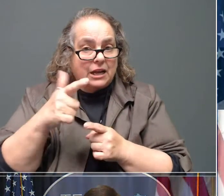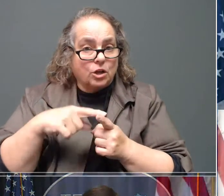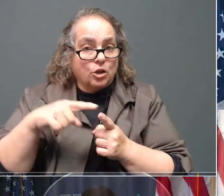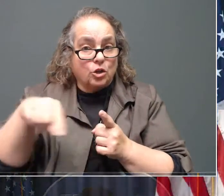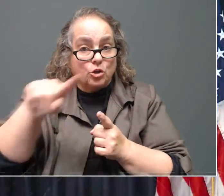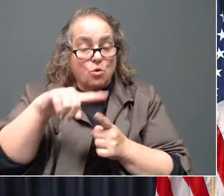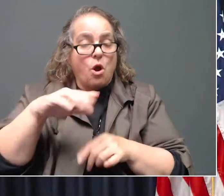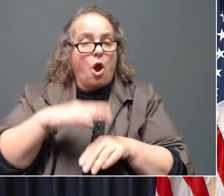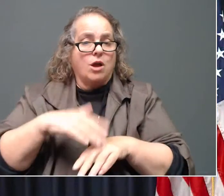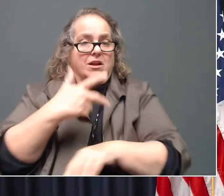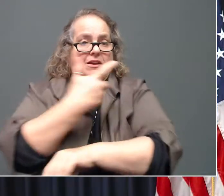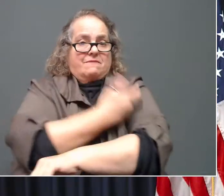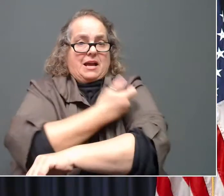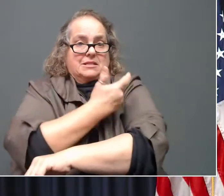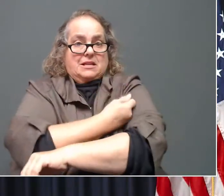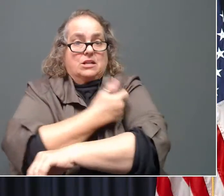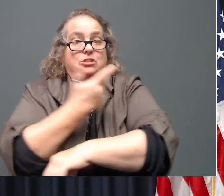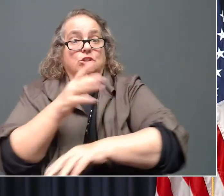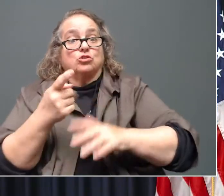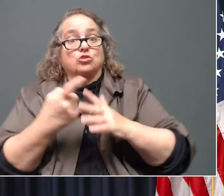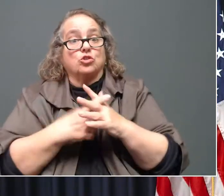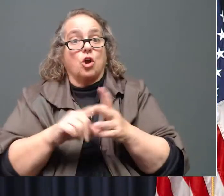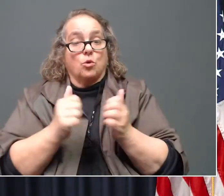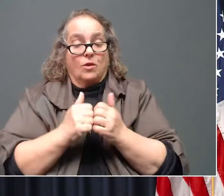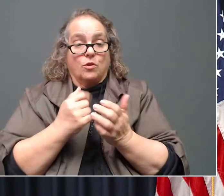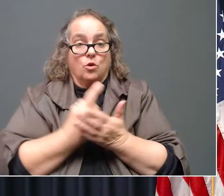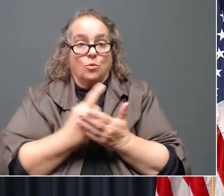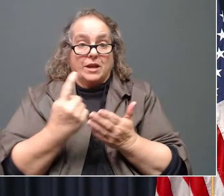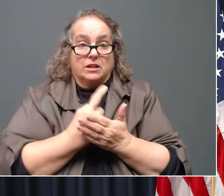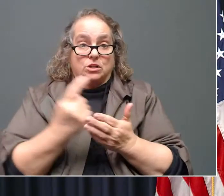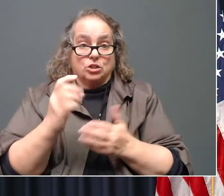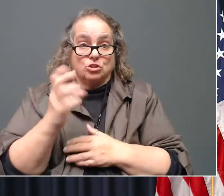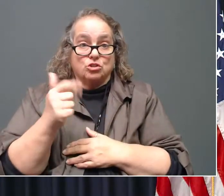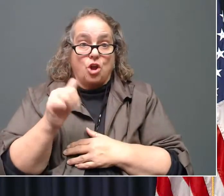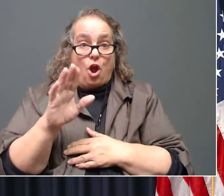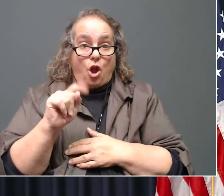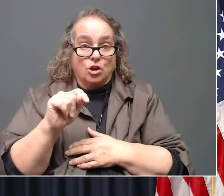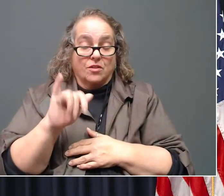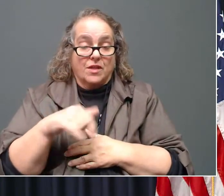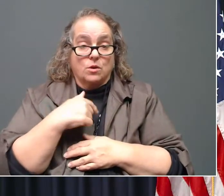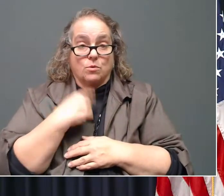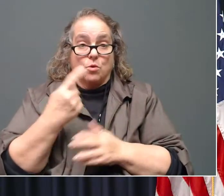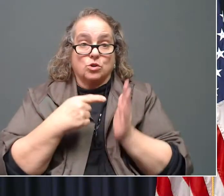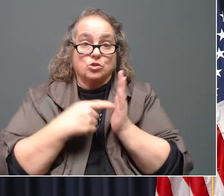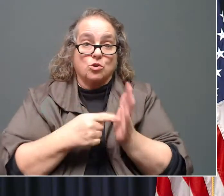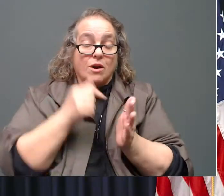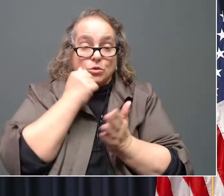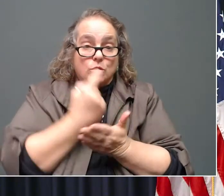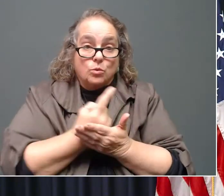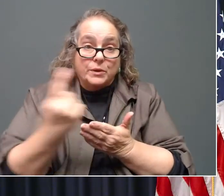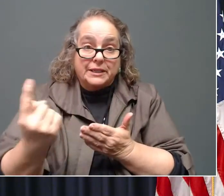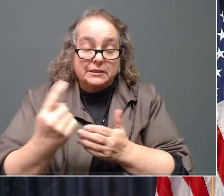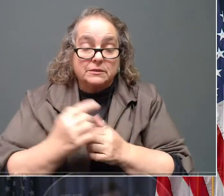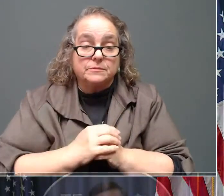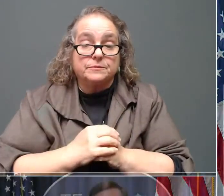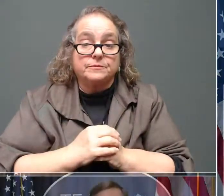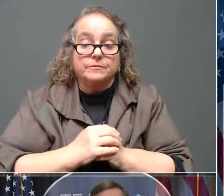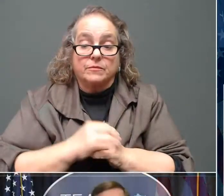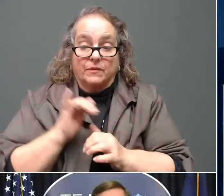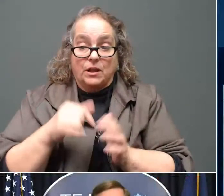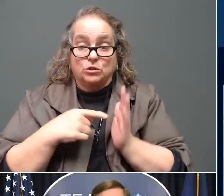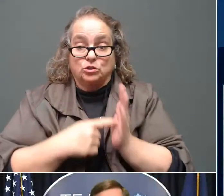vaccinations. Let's start with the weekly chart that we show each and every week that shows our